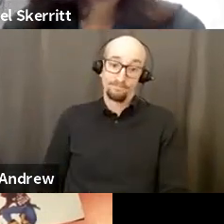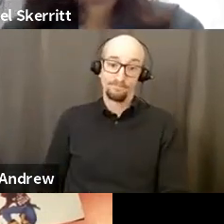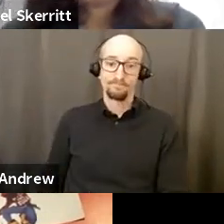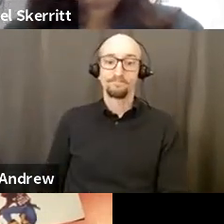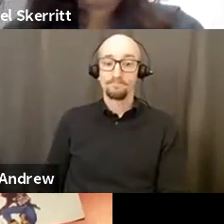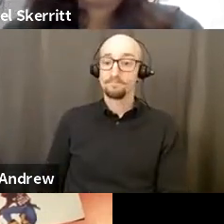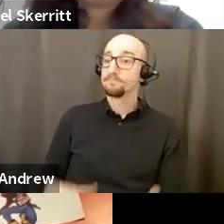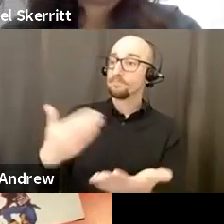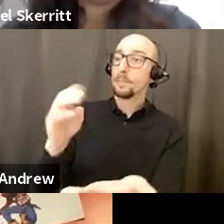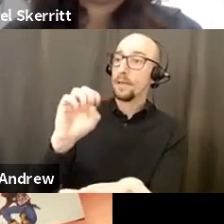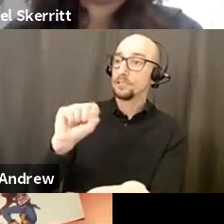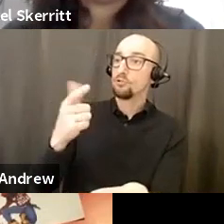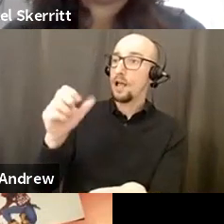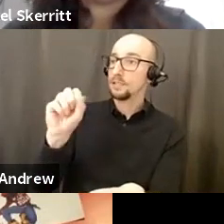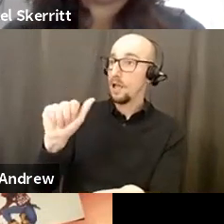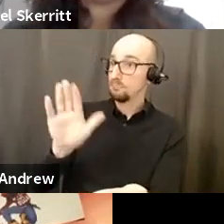Ms. Grasser, I see your hand up.